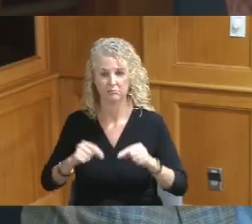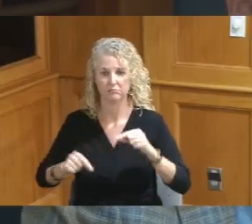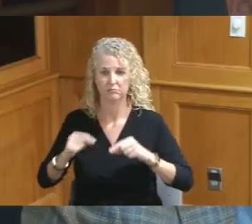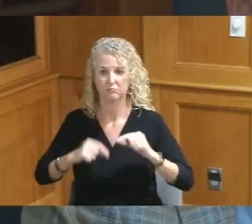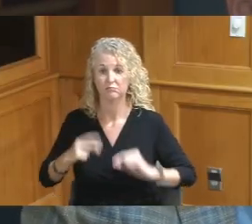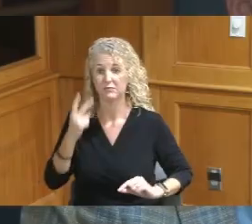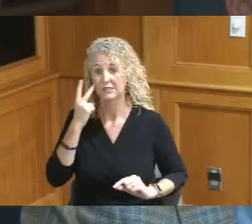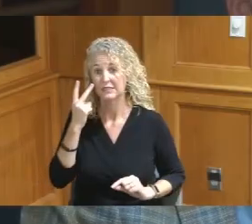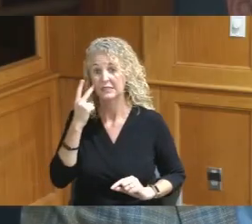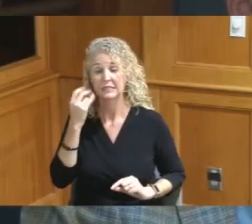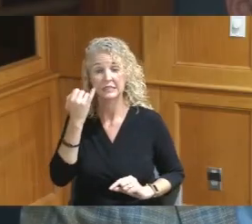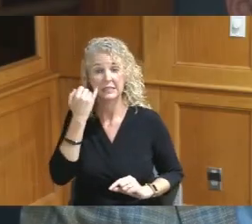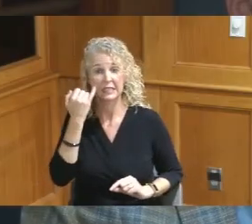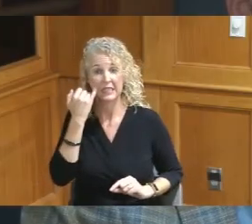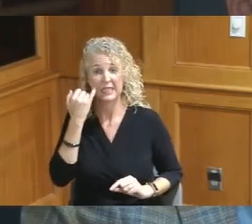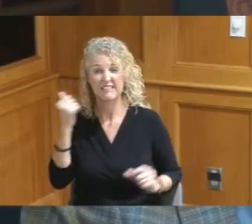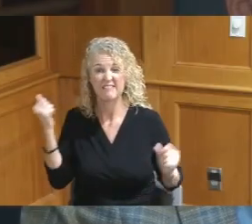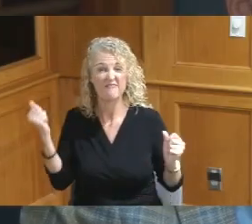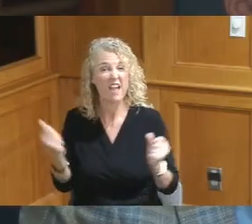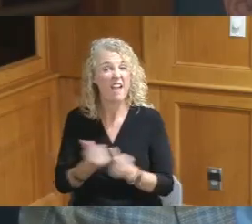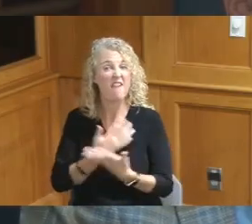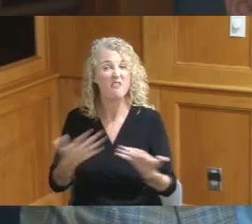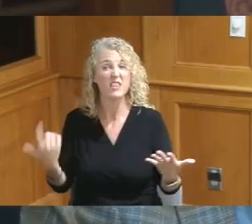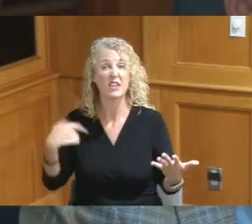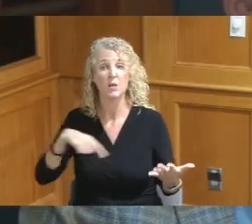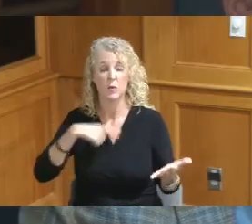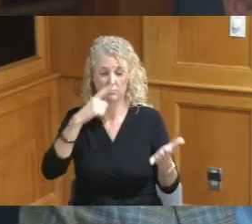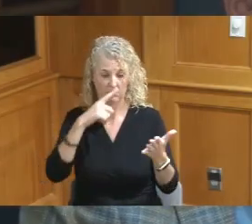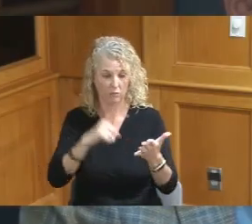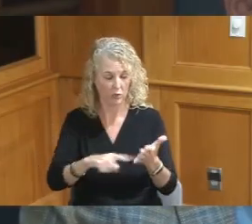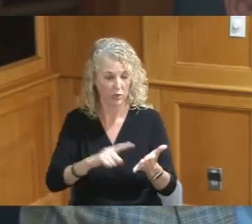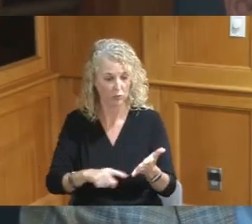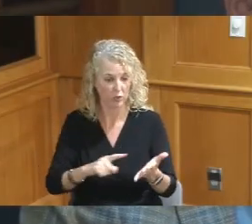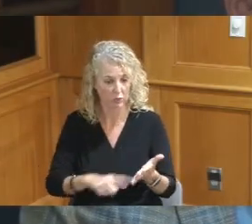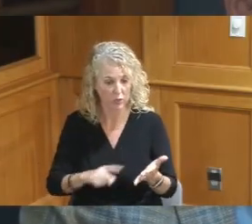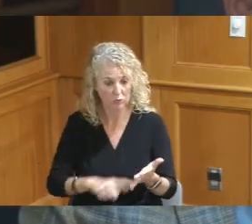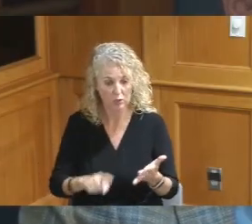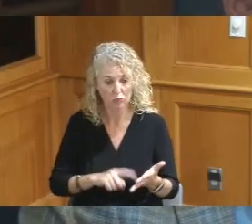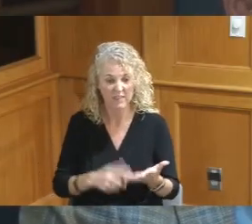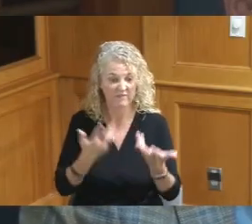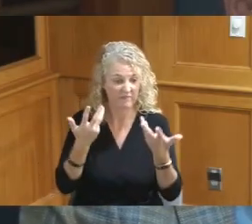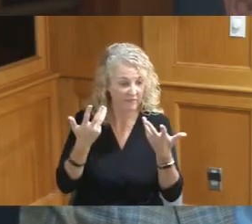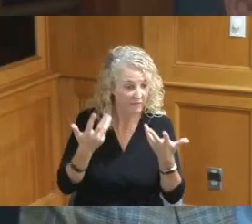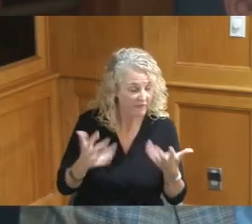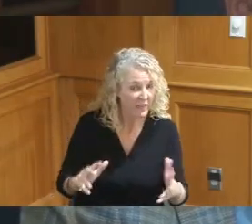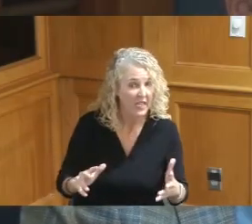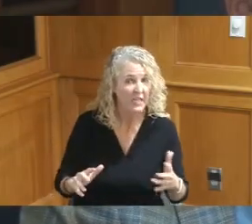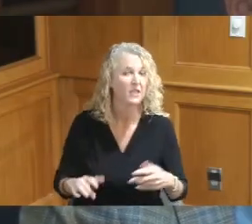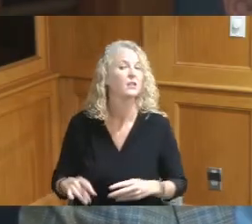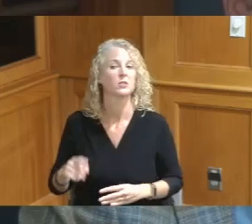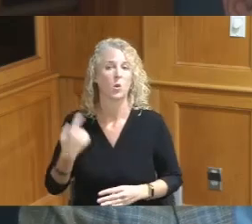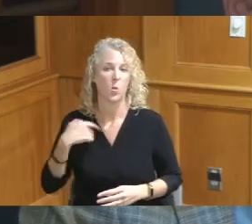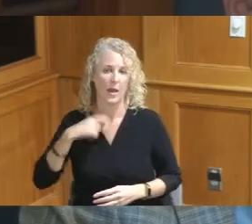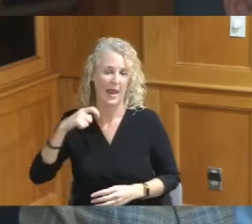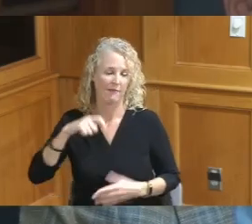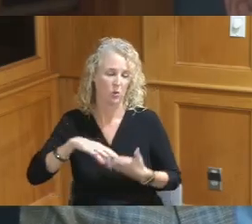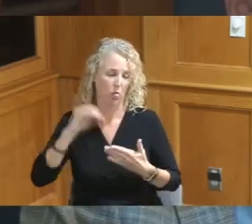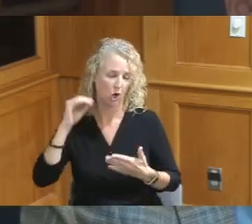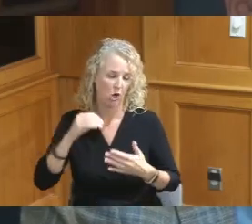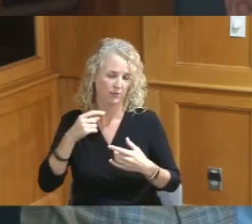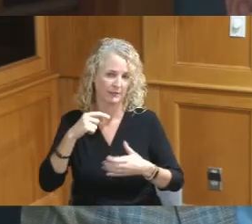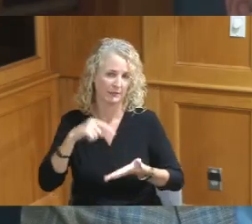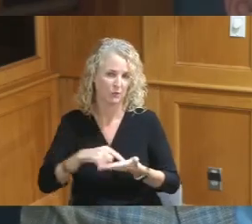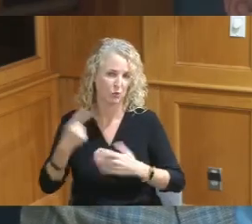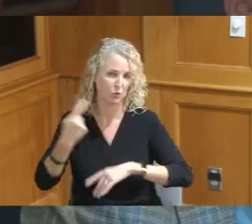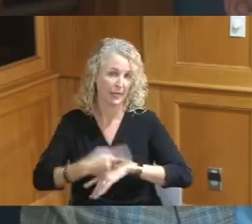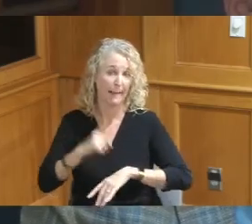and see if we've exhausted everything. Of course, there'll be a timeline to say we can't. But in the